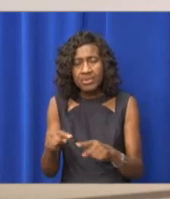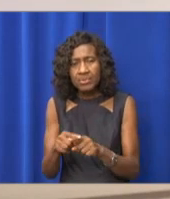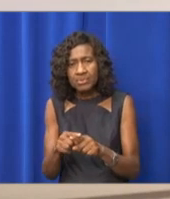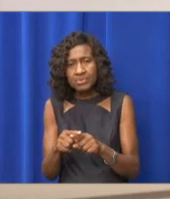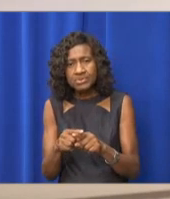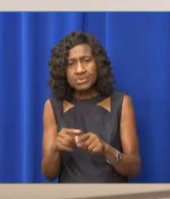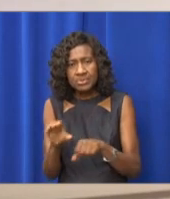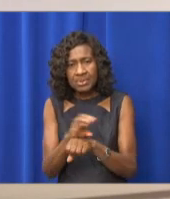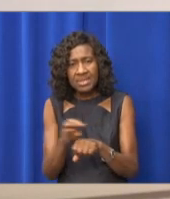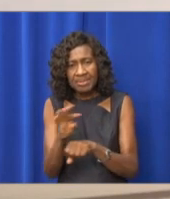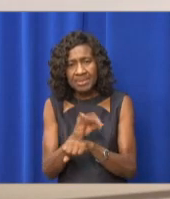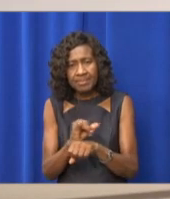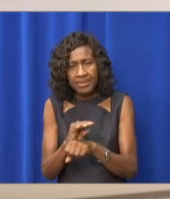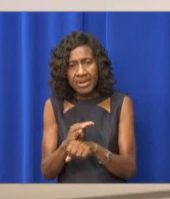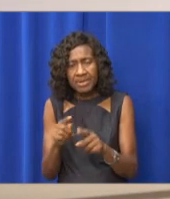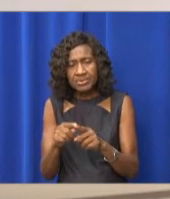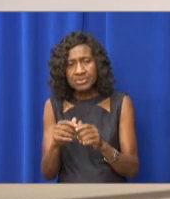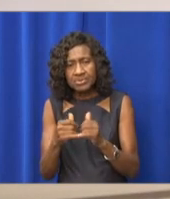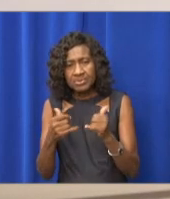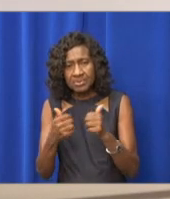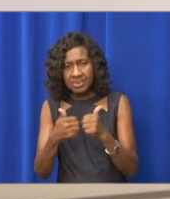Cayman?